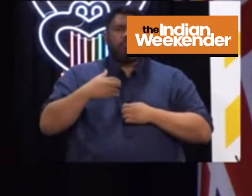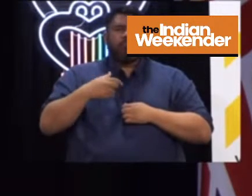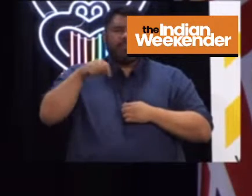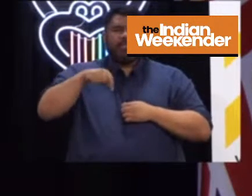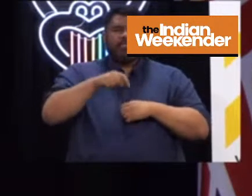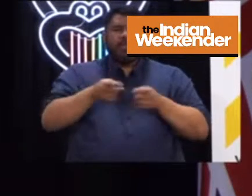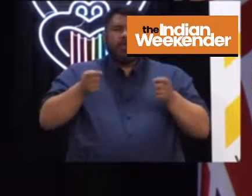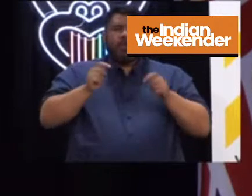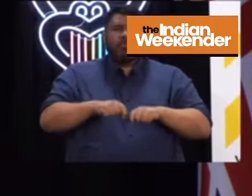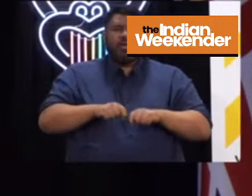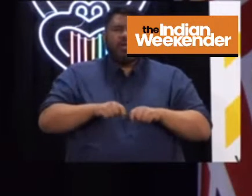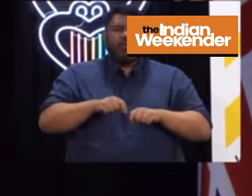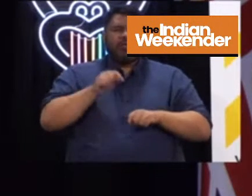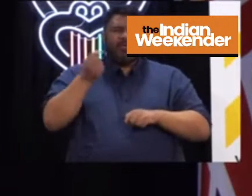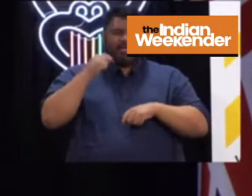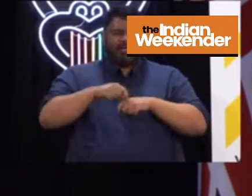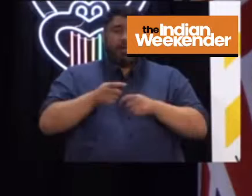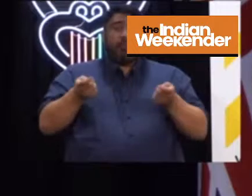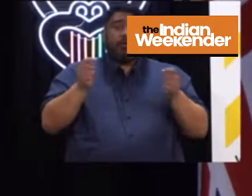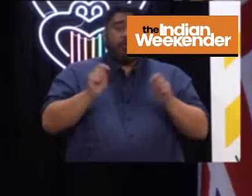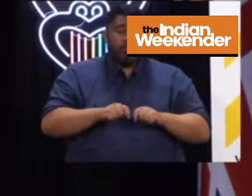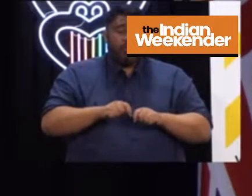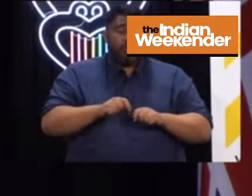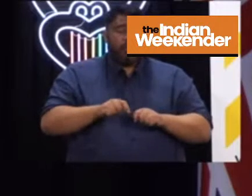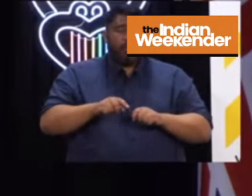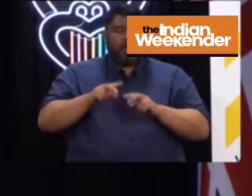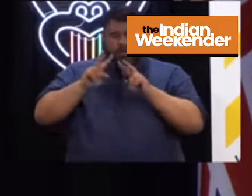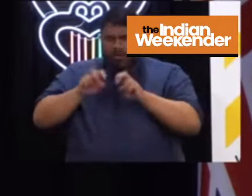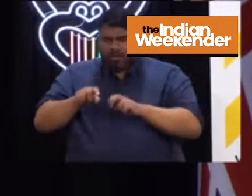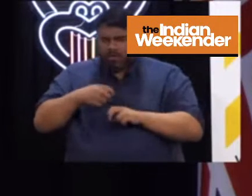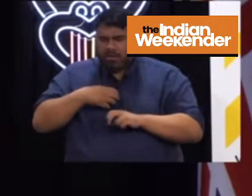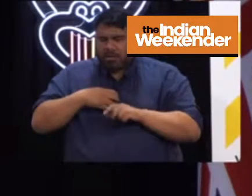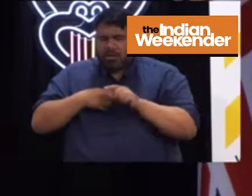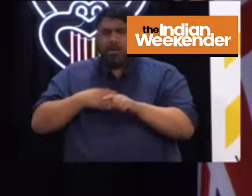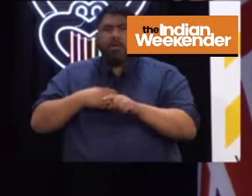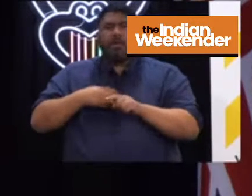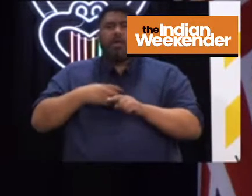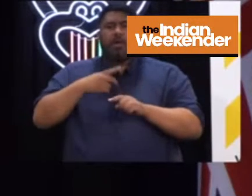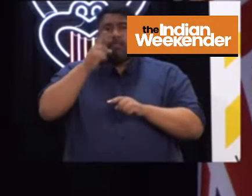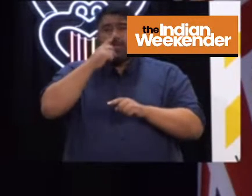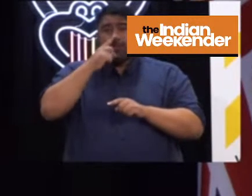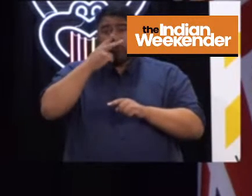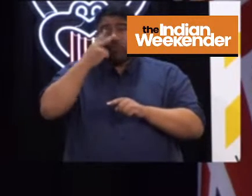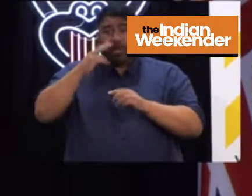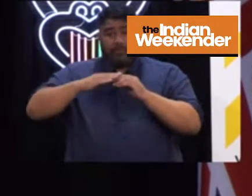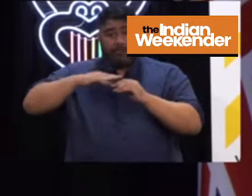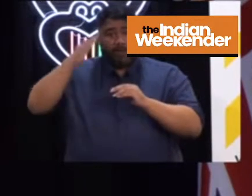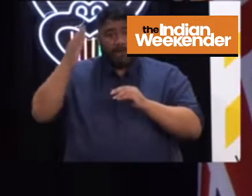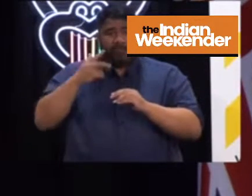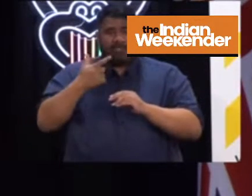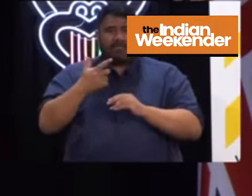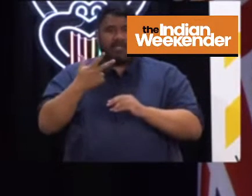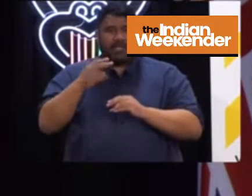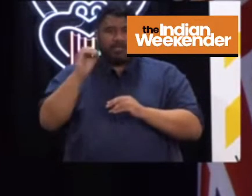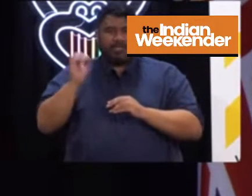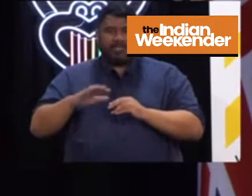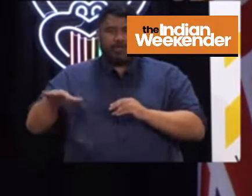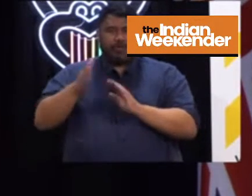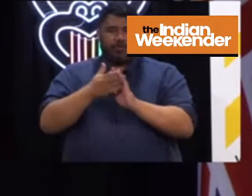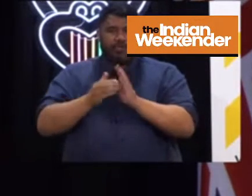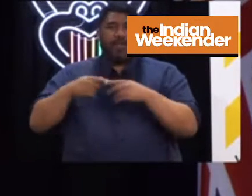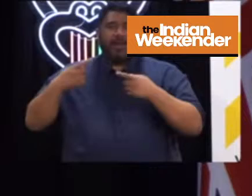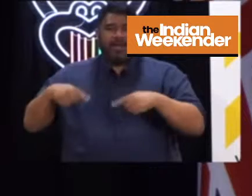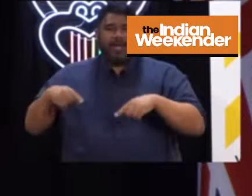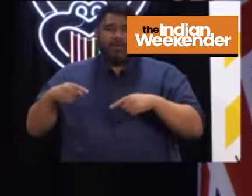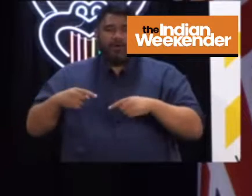down, around 78% of those who are eligible, that is 12 and over, of our cases were unvaccinated, and just 4%